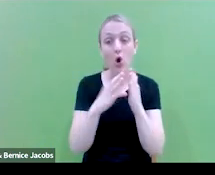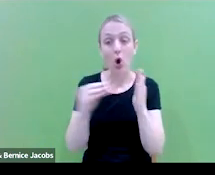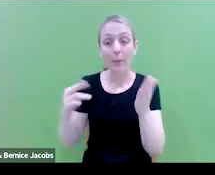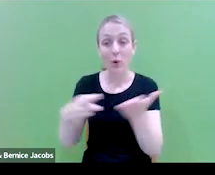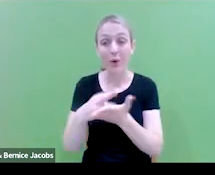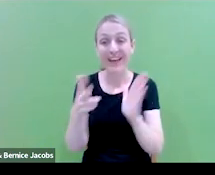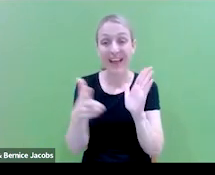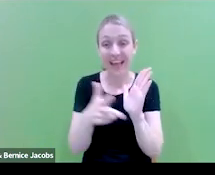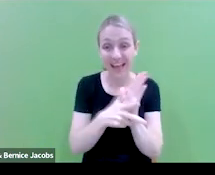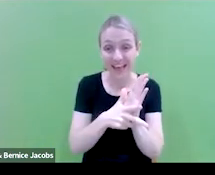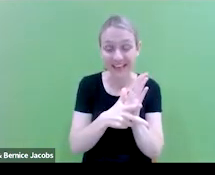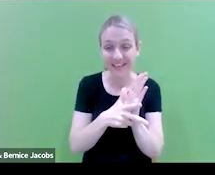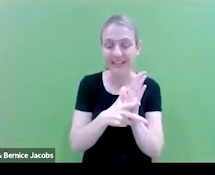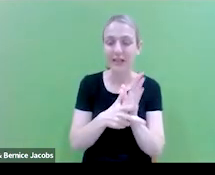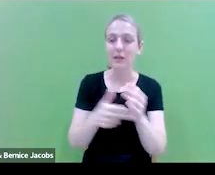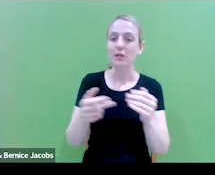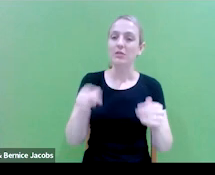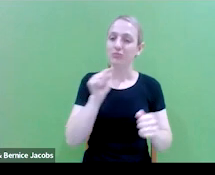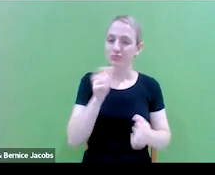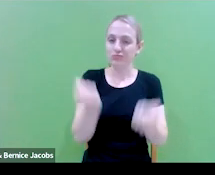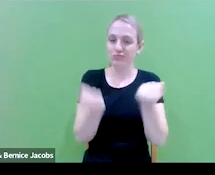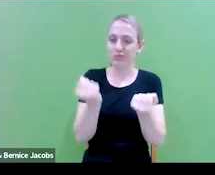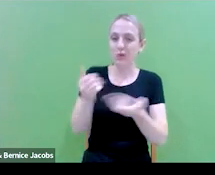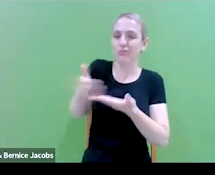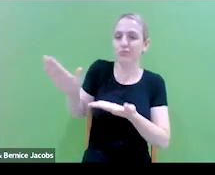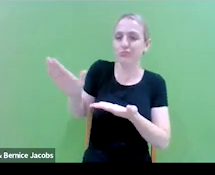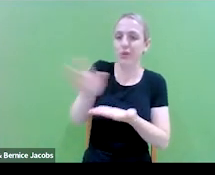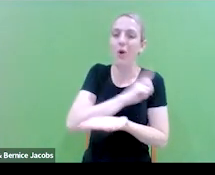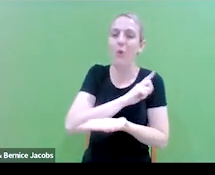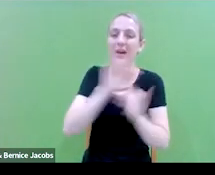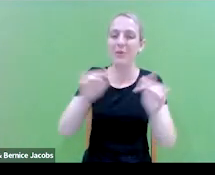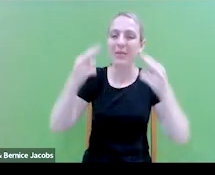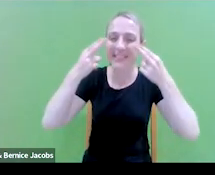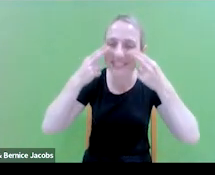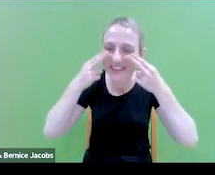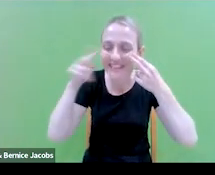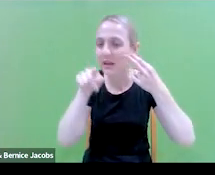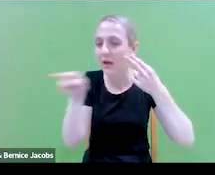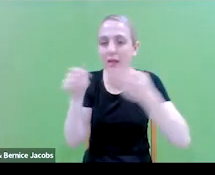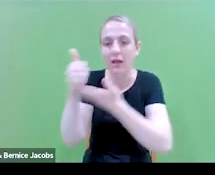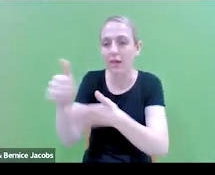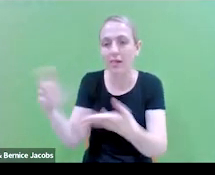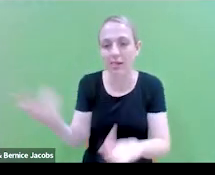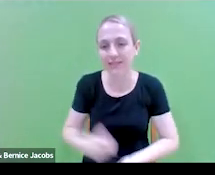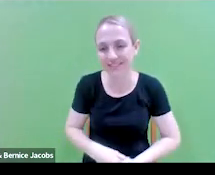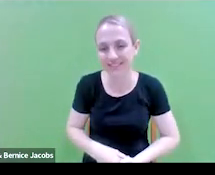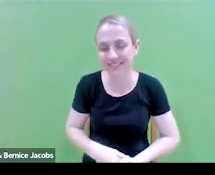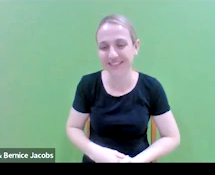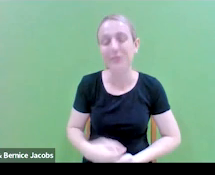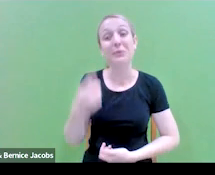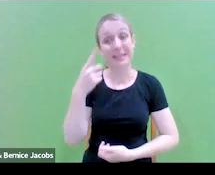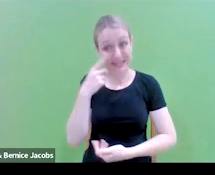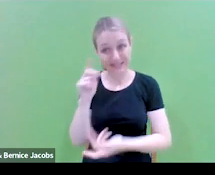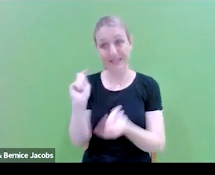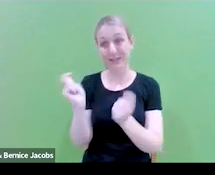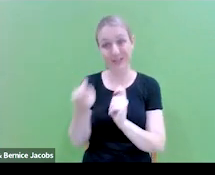out of court because it didn't accommodate people with visual impairments. So these things are happening. There are changes that are taking